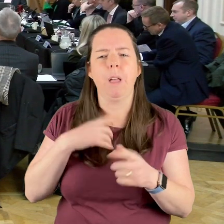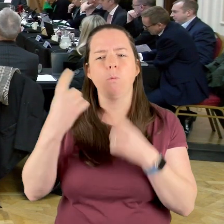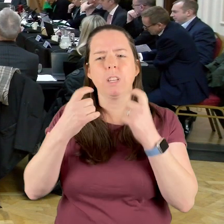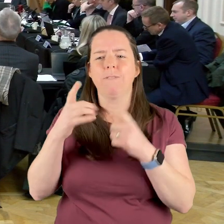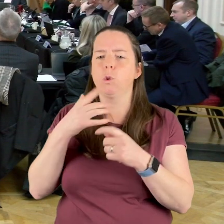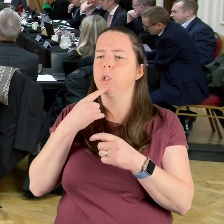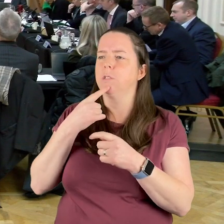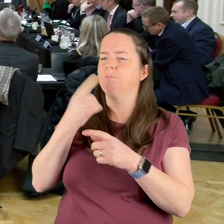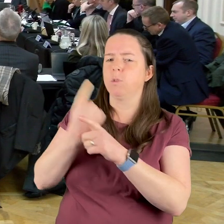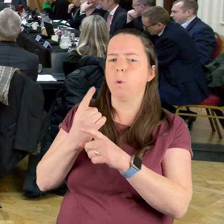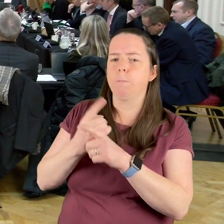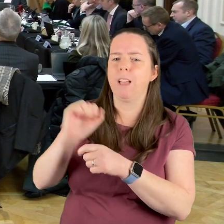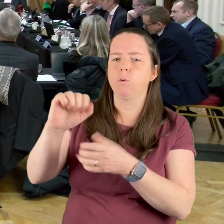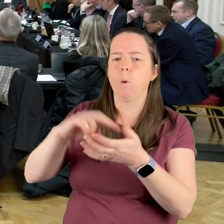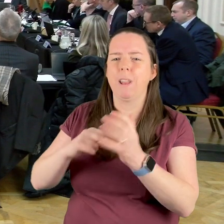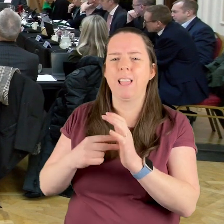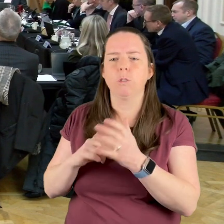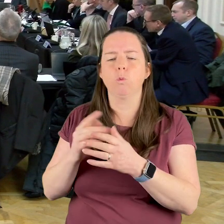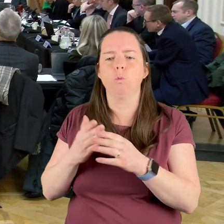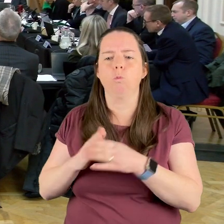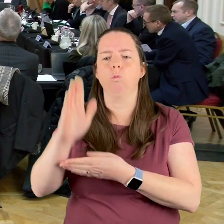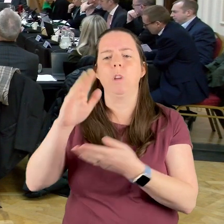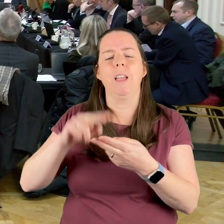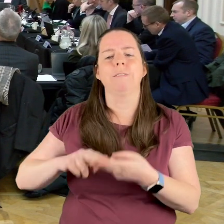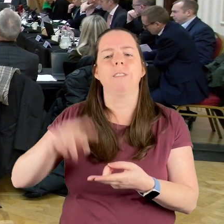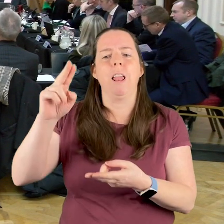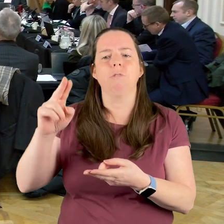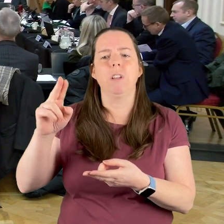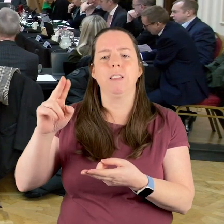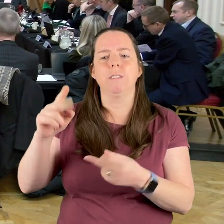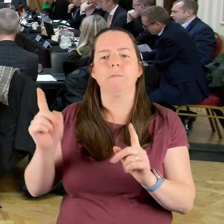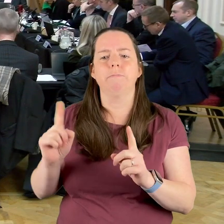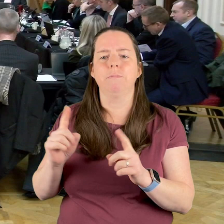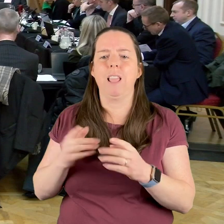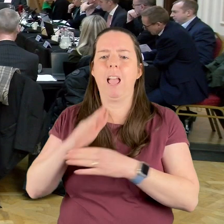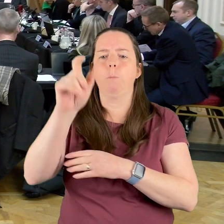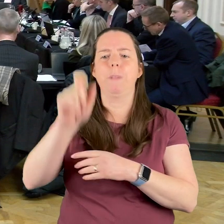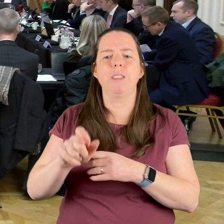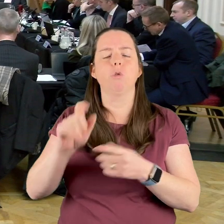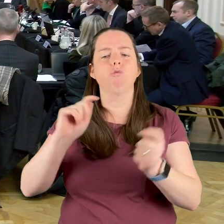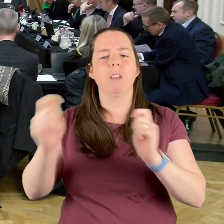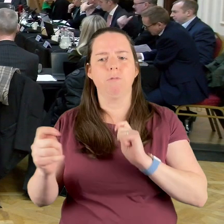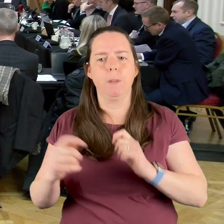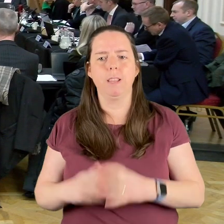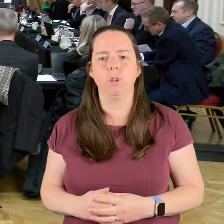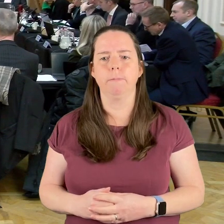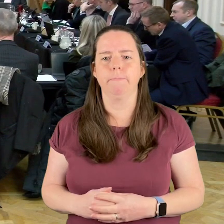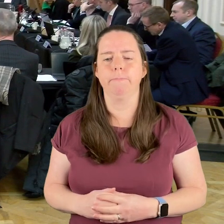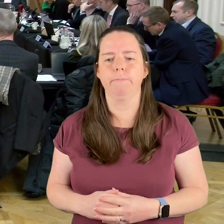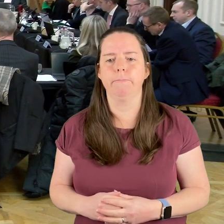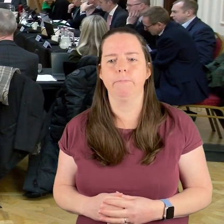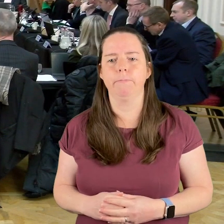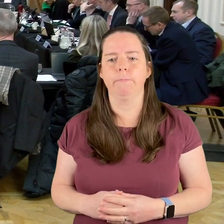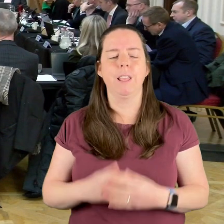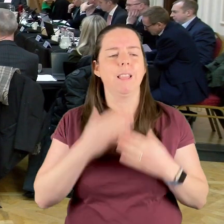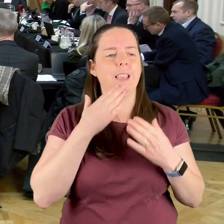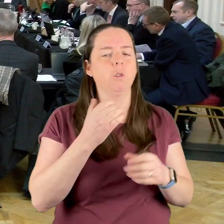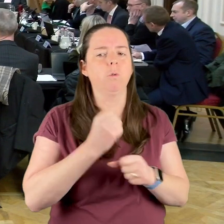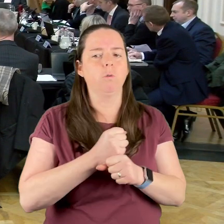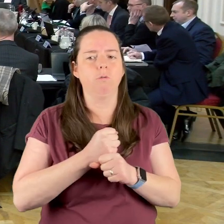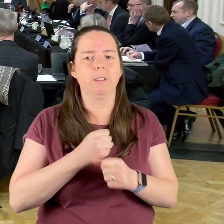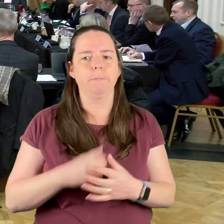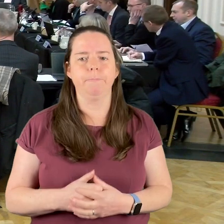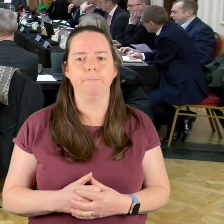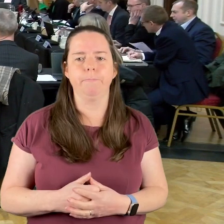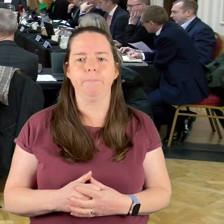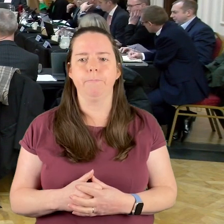clinical change is hugely, hugely difficult. But I wondered if you could just say a word on your plans to accelerate the outpatient transformation.